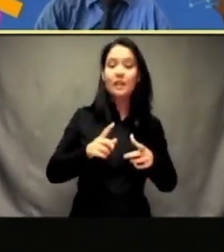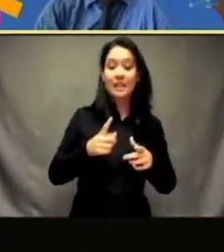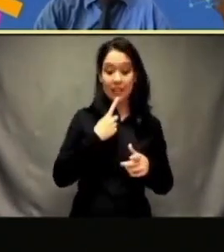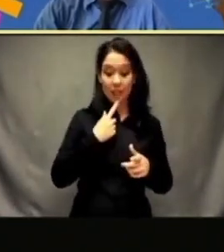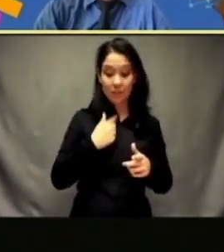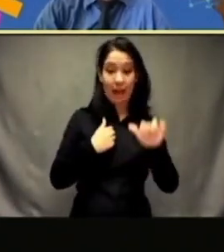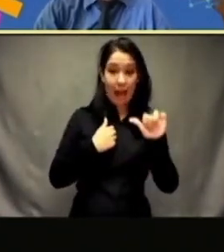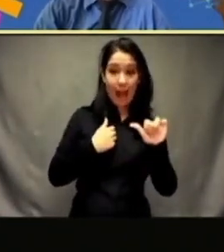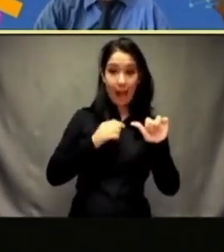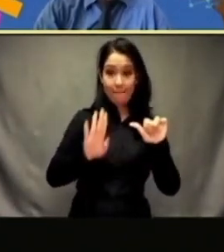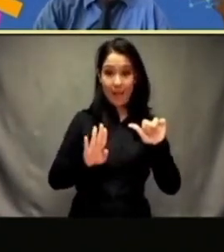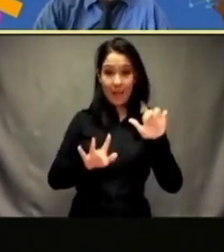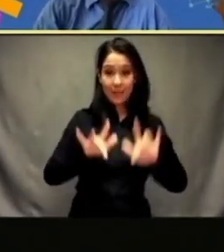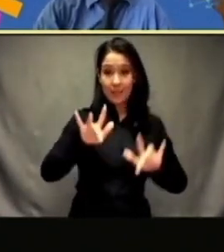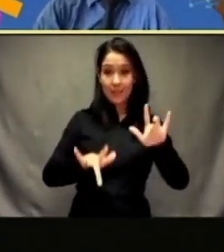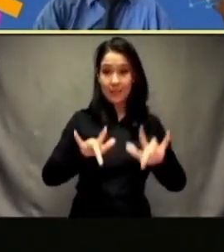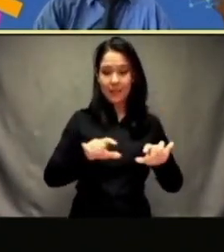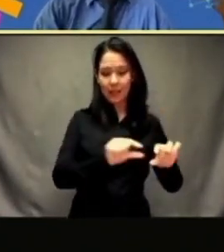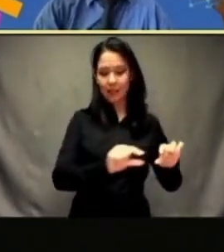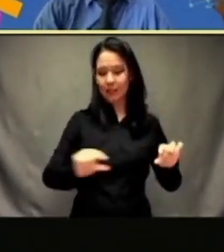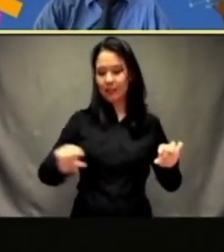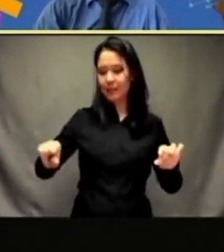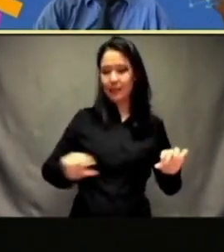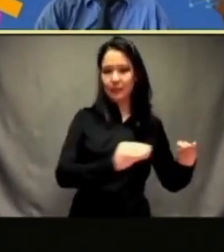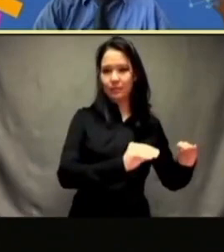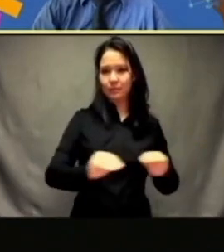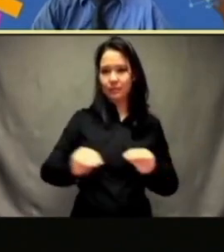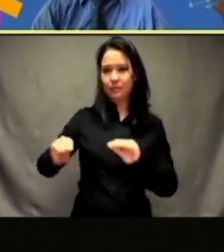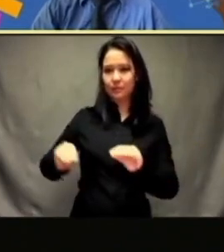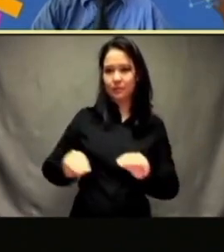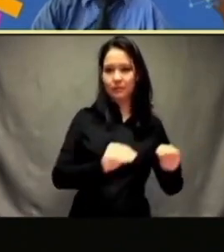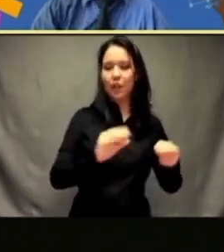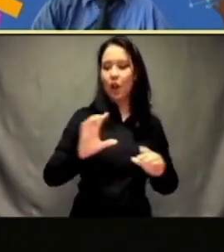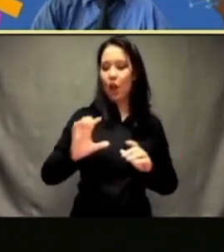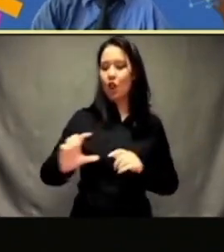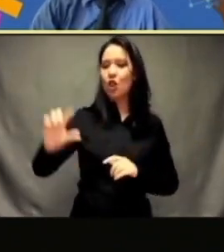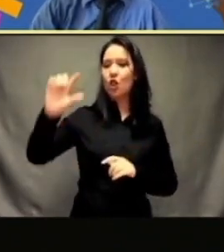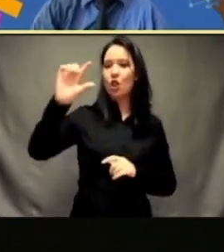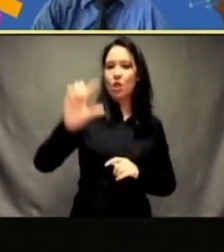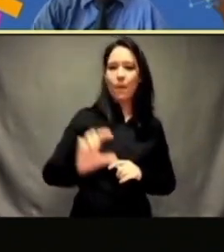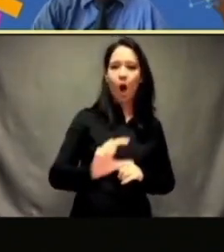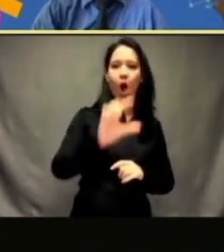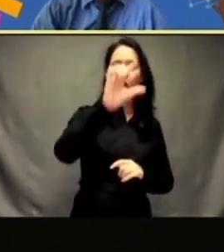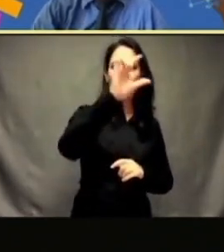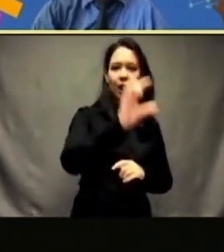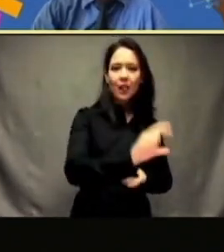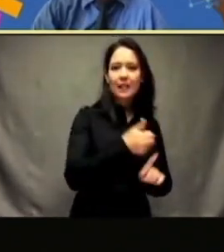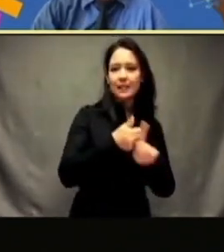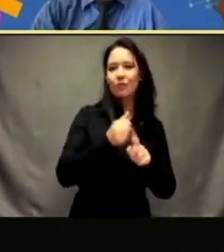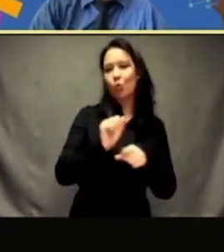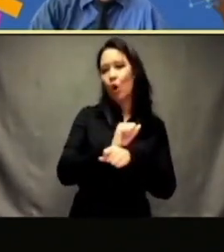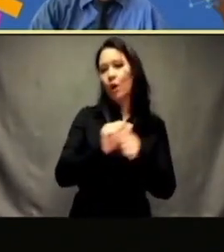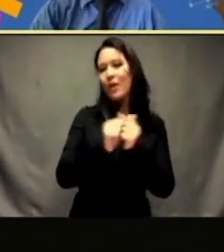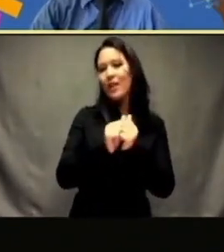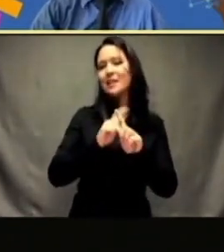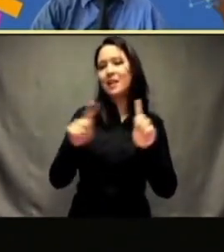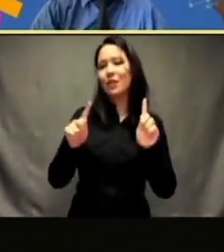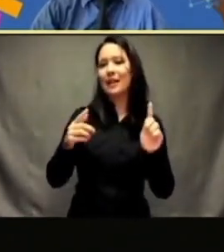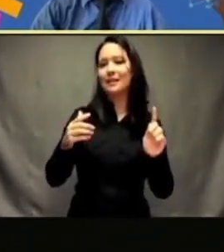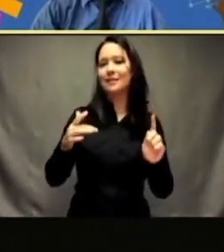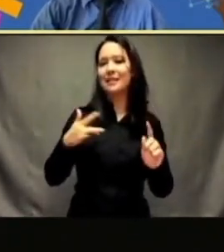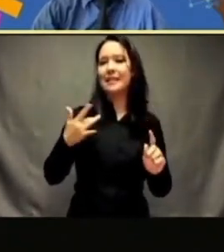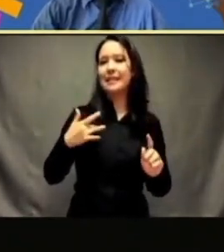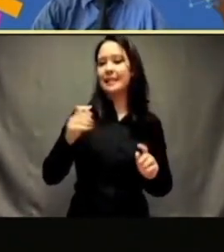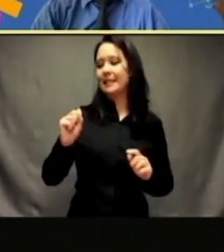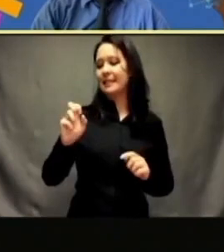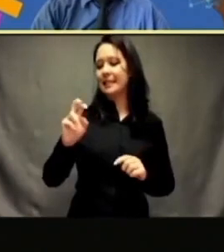able to move the palette, and then the ball and everything else is actually working with the different sensing things that